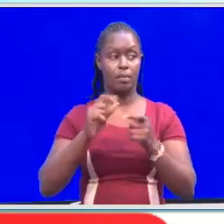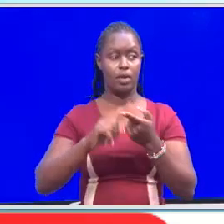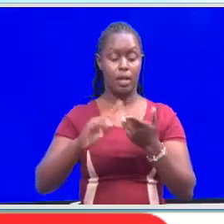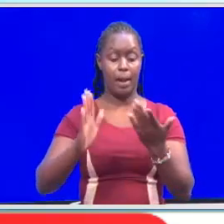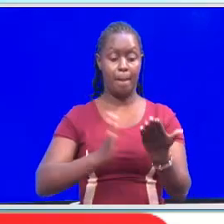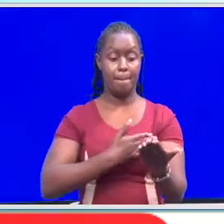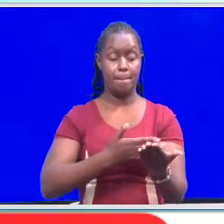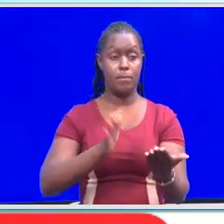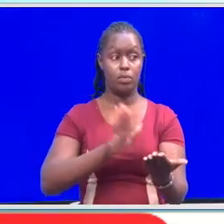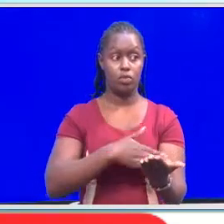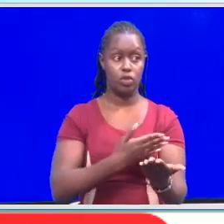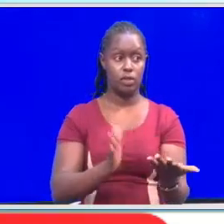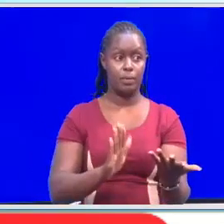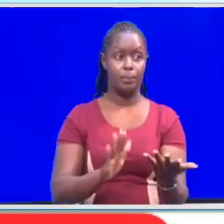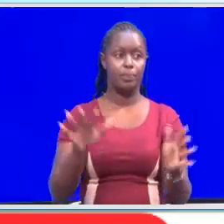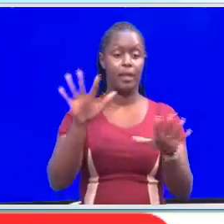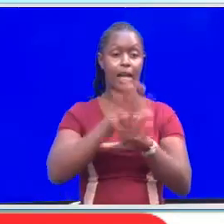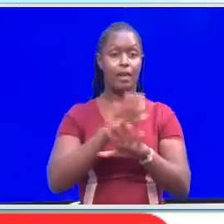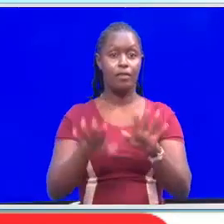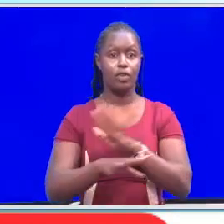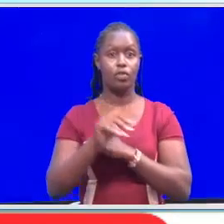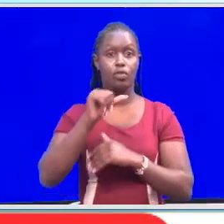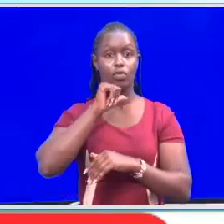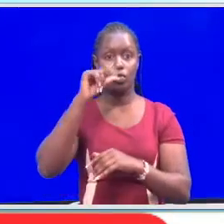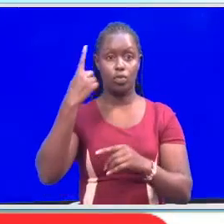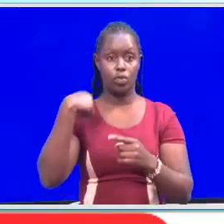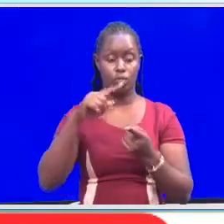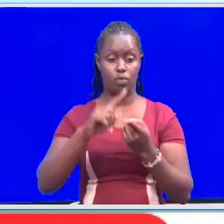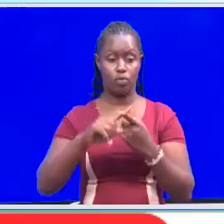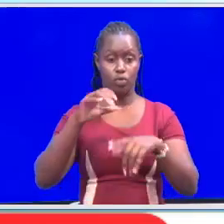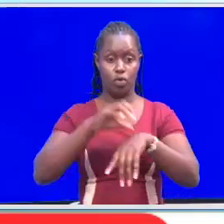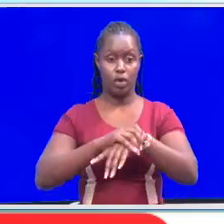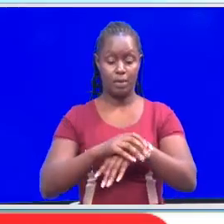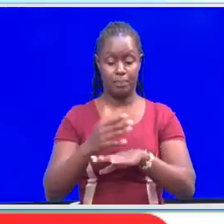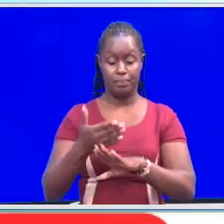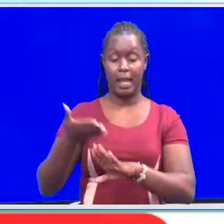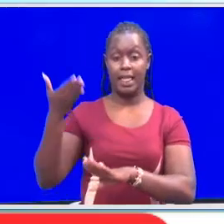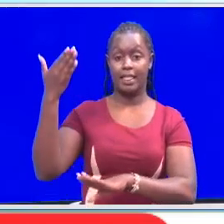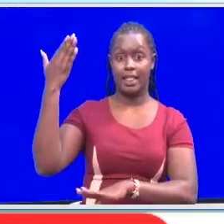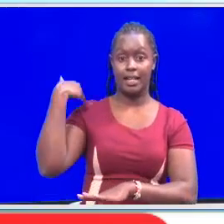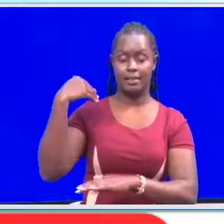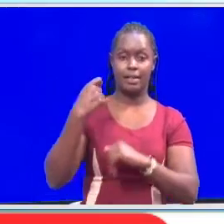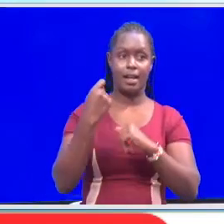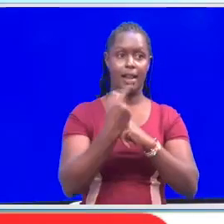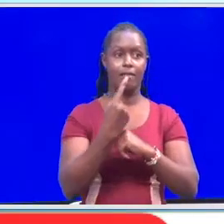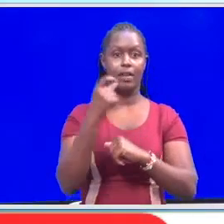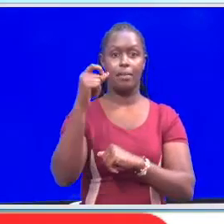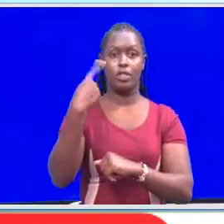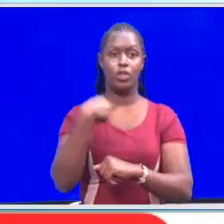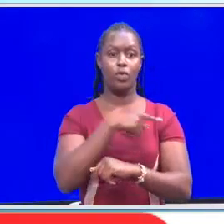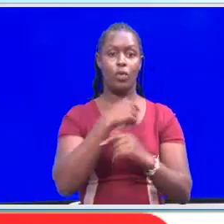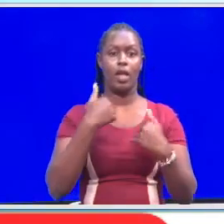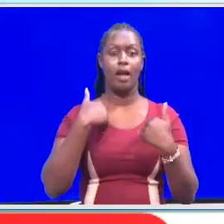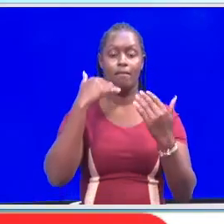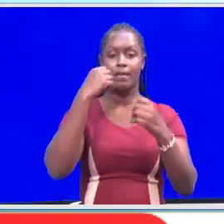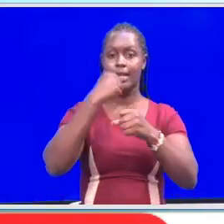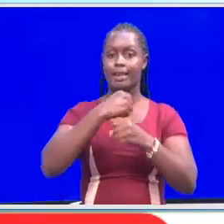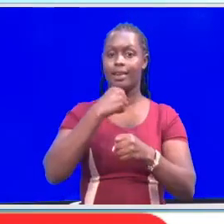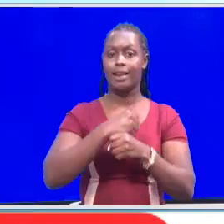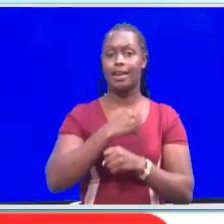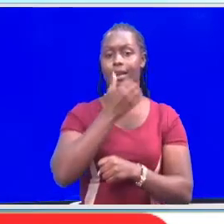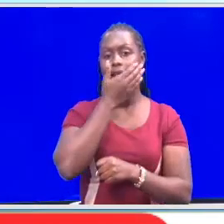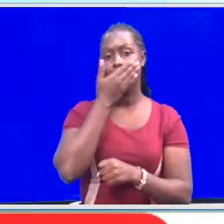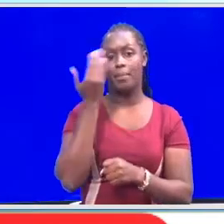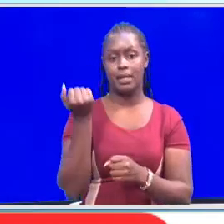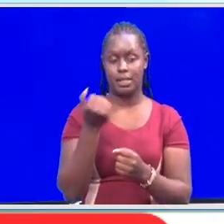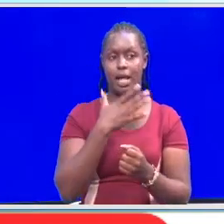theater, was really not consolidated into anything. So in the last 11 months, we have actually performed a miracle, an absolute miracle. And